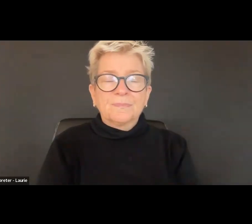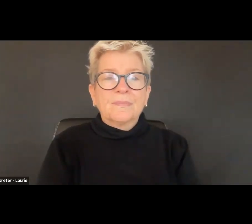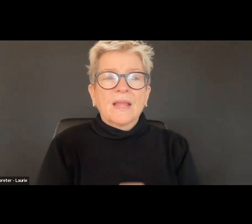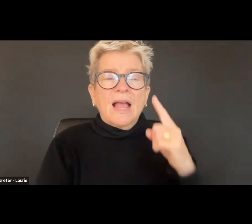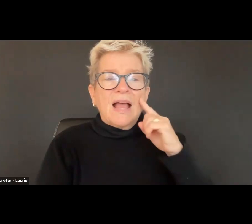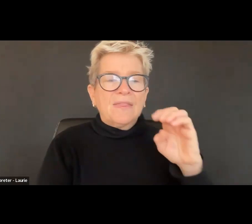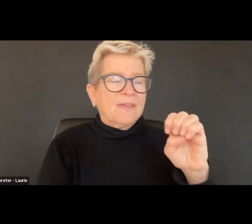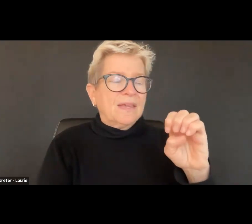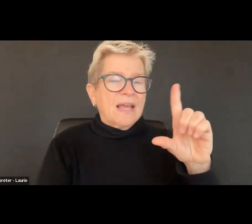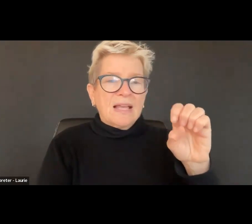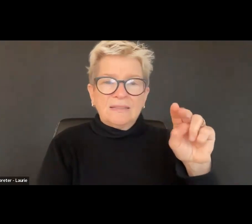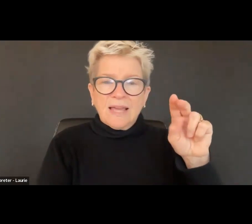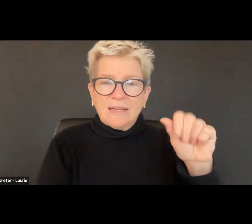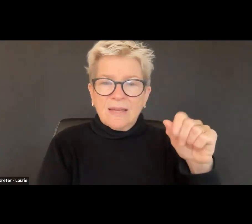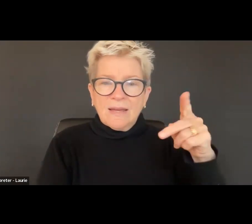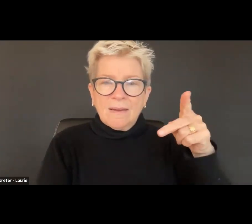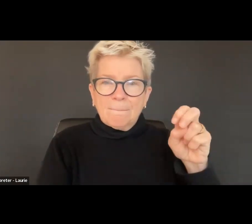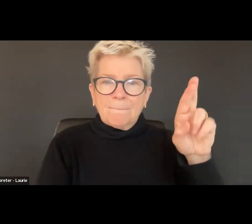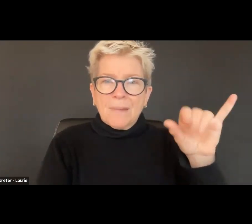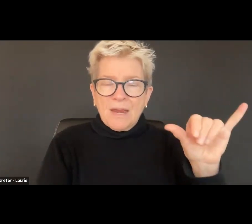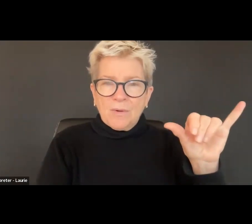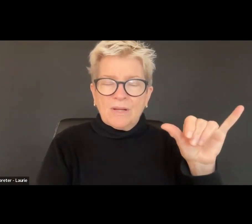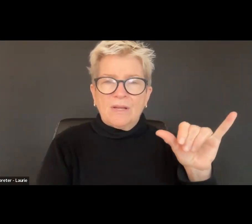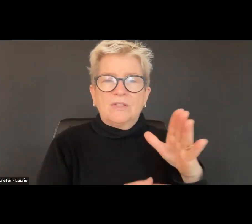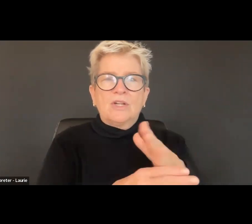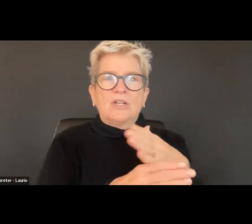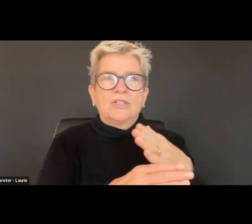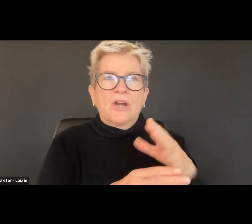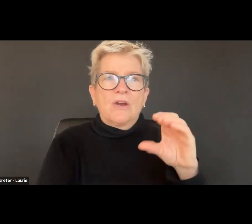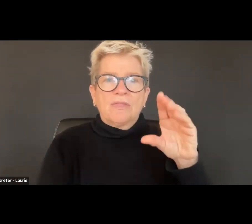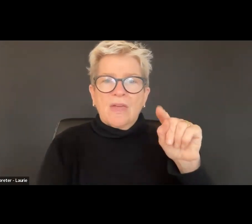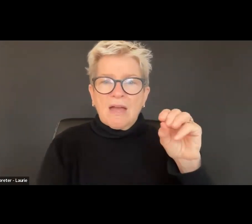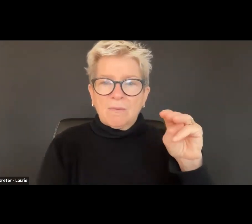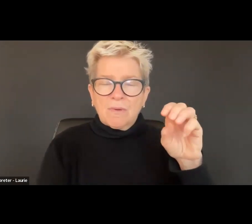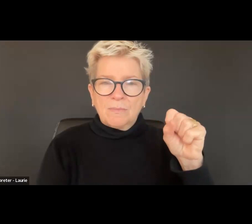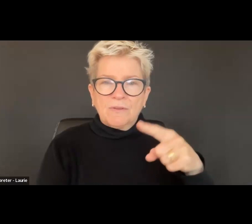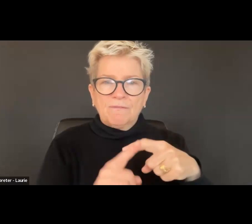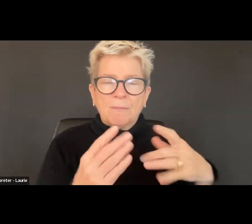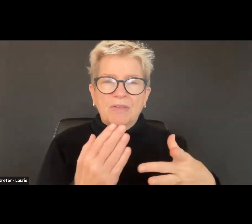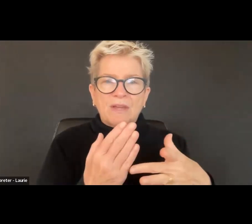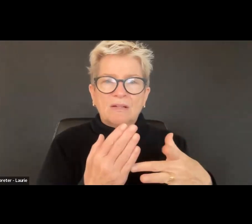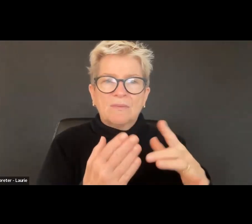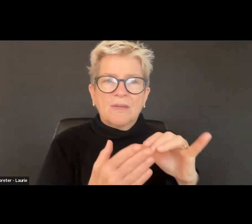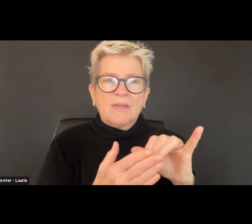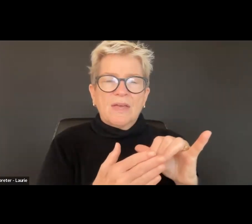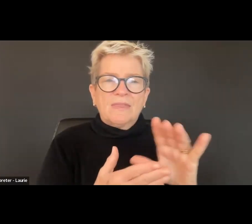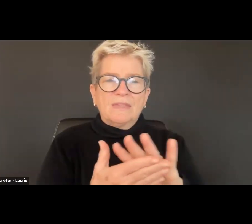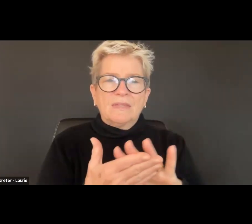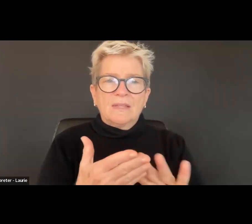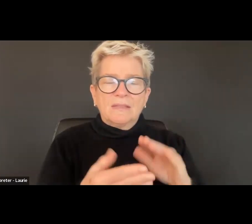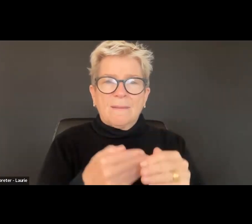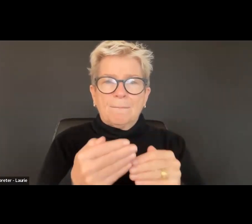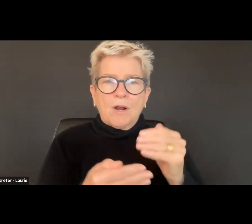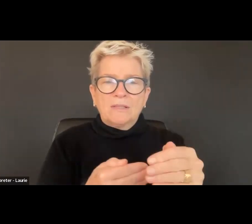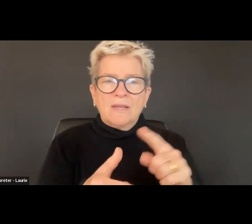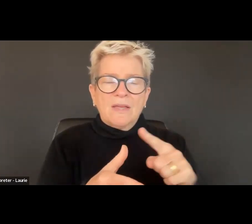Elena Perry is going to be the one sharing the outcomes from the technology user experience design process. And